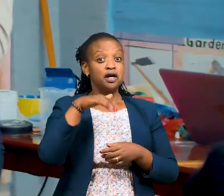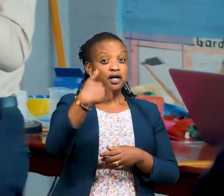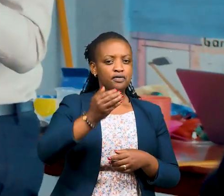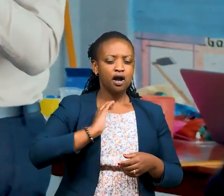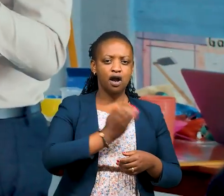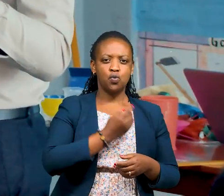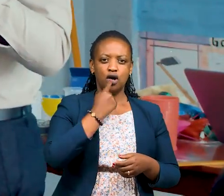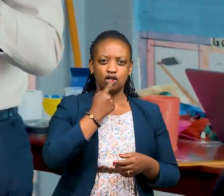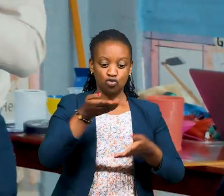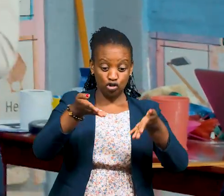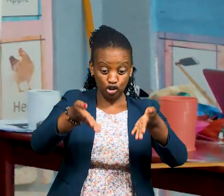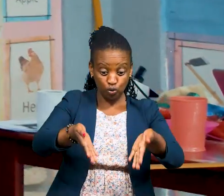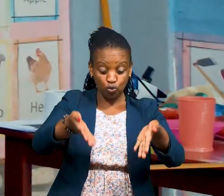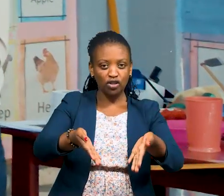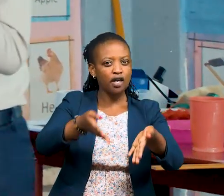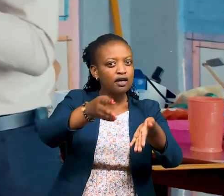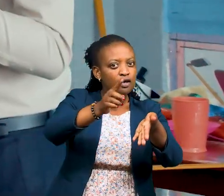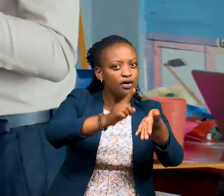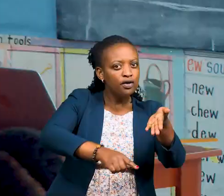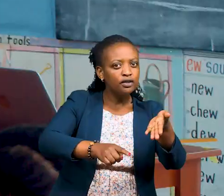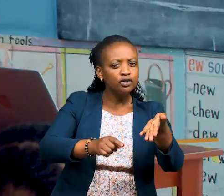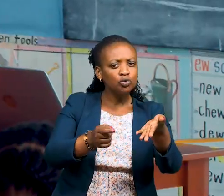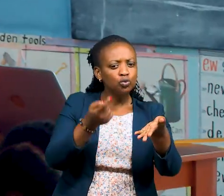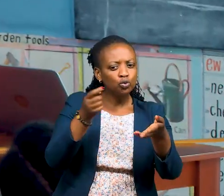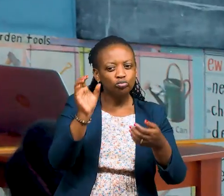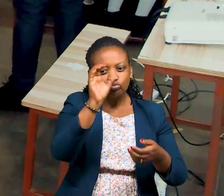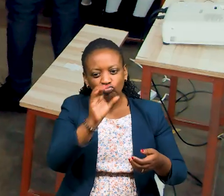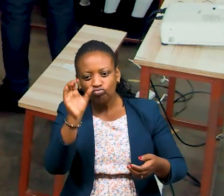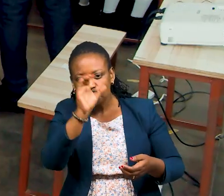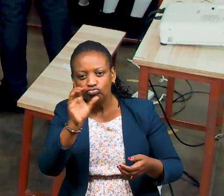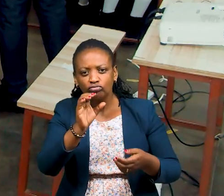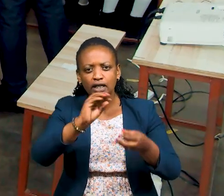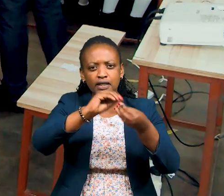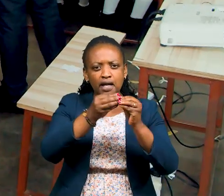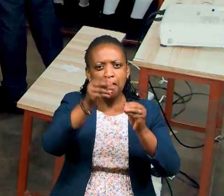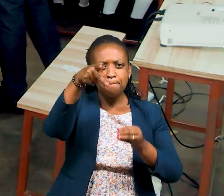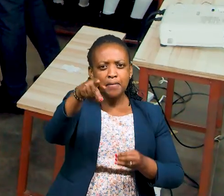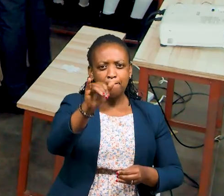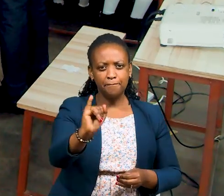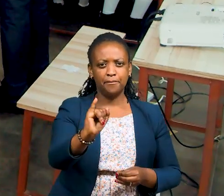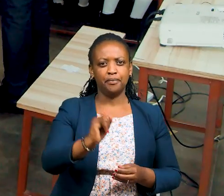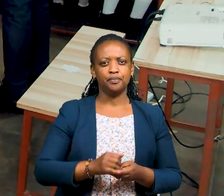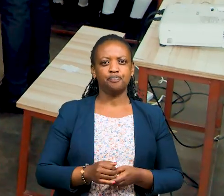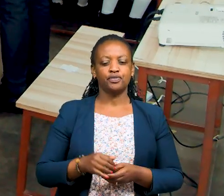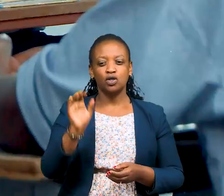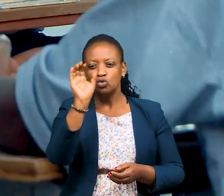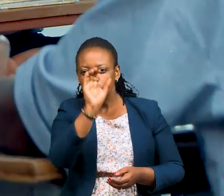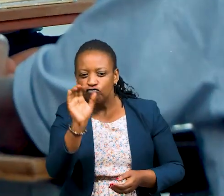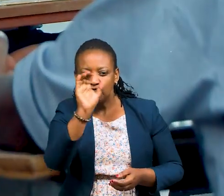then our lesson of today is to find the number pi. To find?